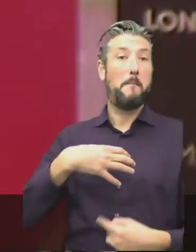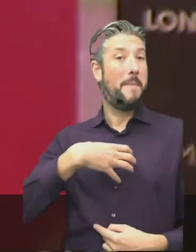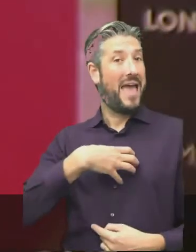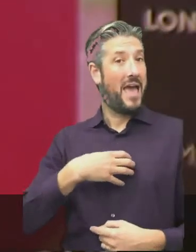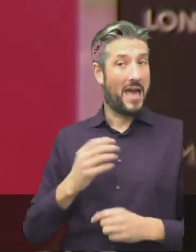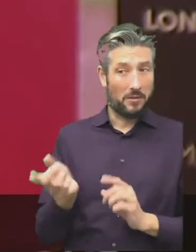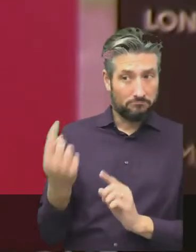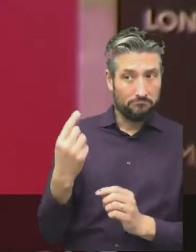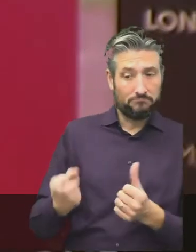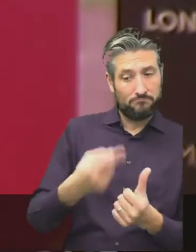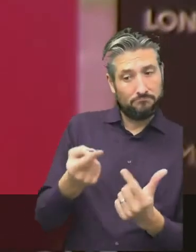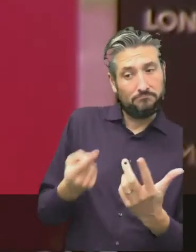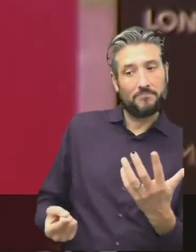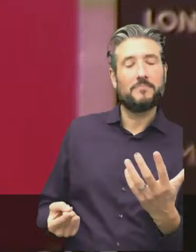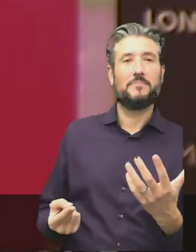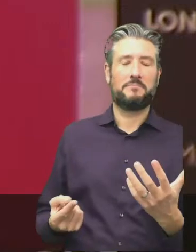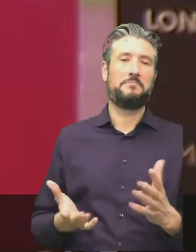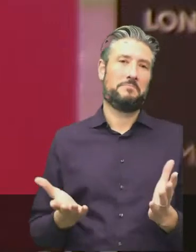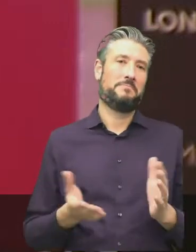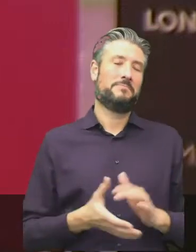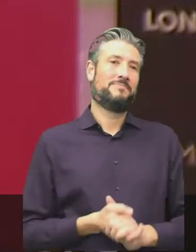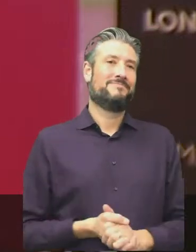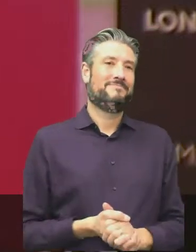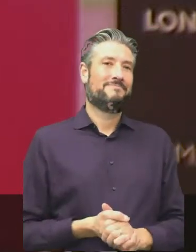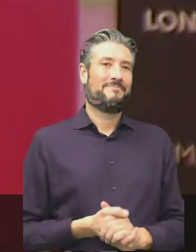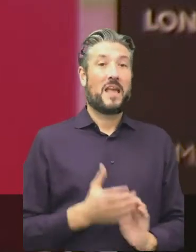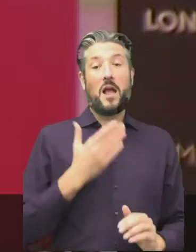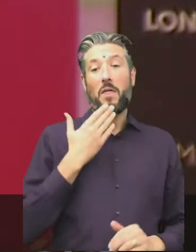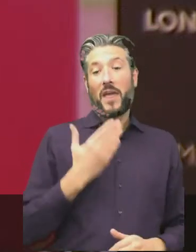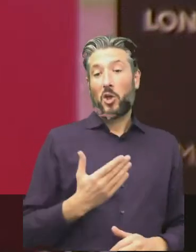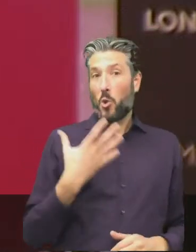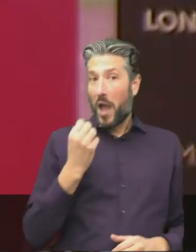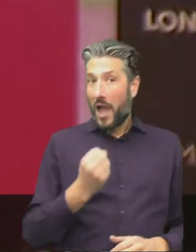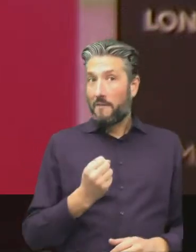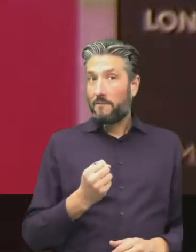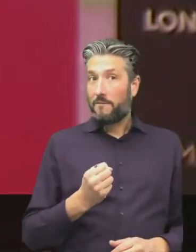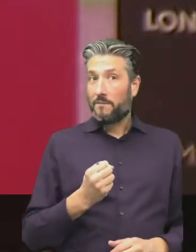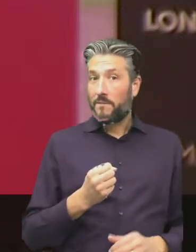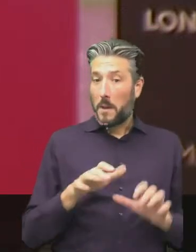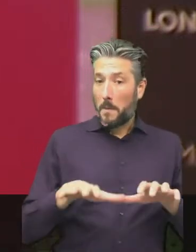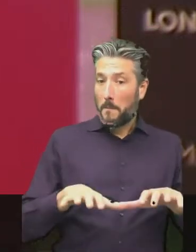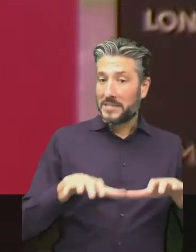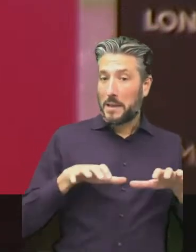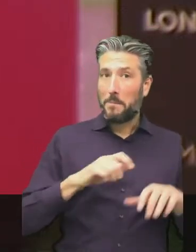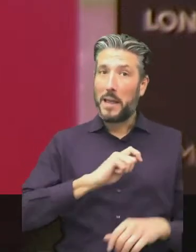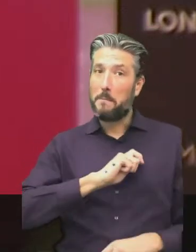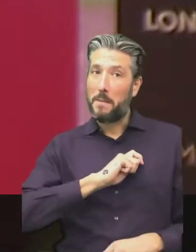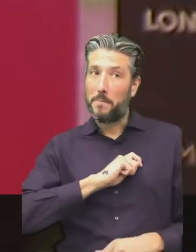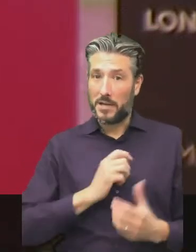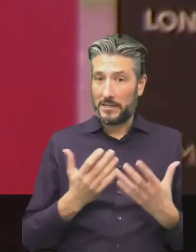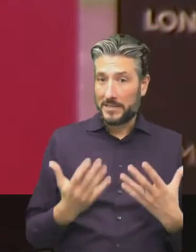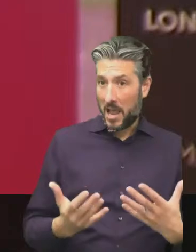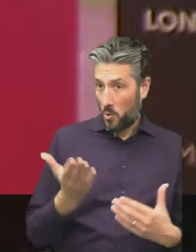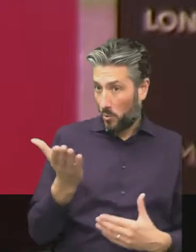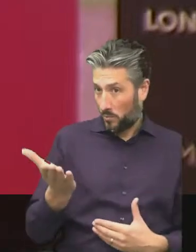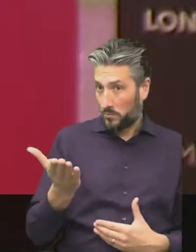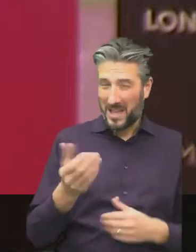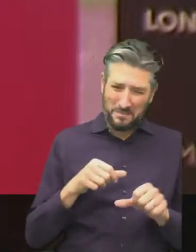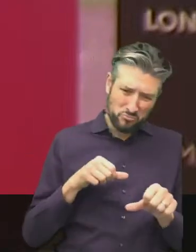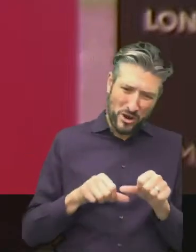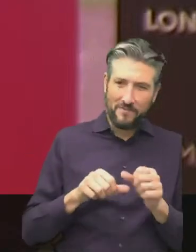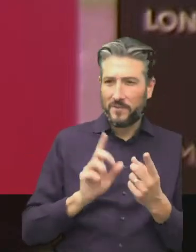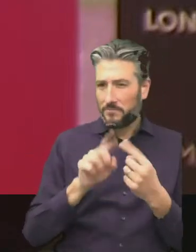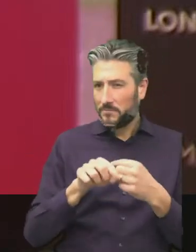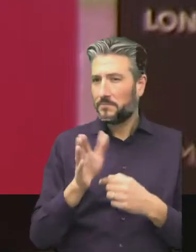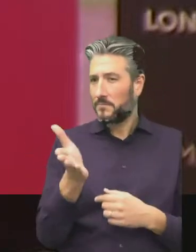Thank you. Assembly Member Desai, would you like to come in for a very, very brief moment, please? Thank you.